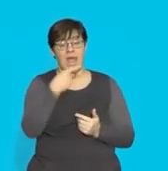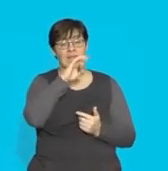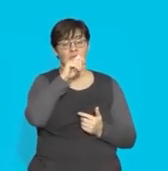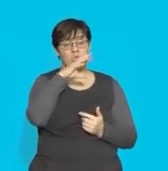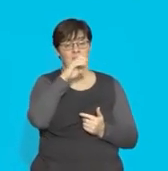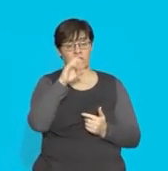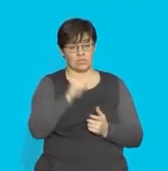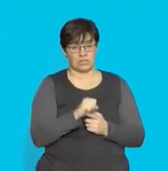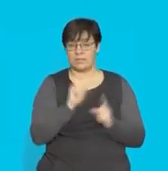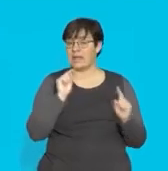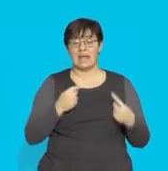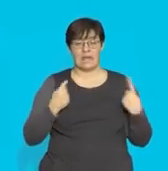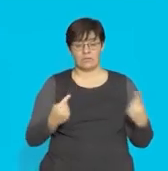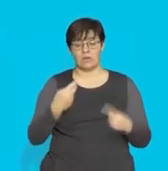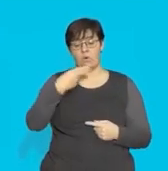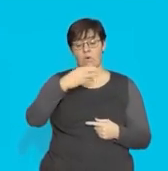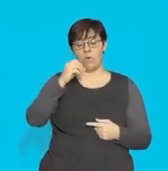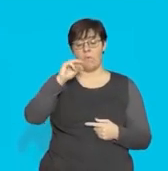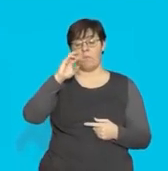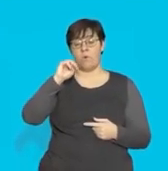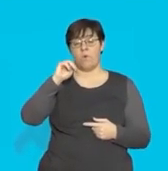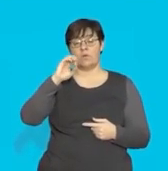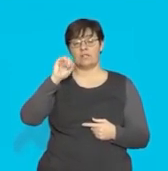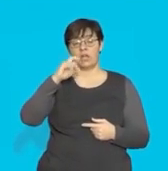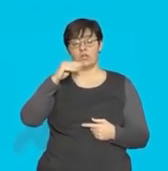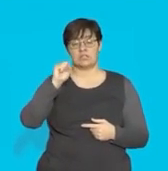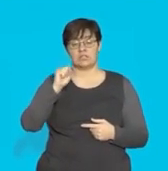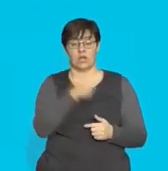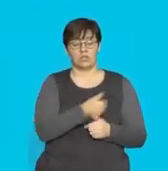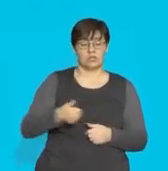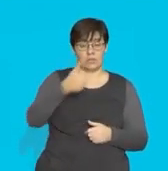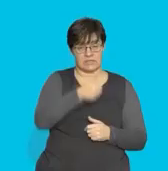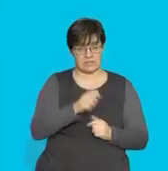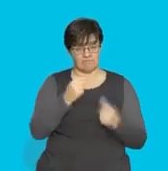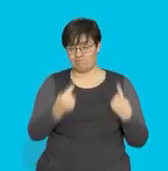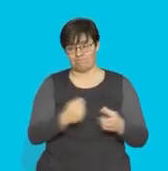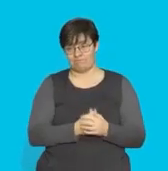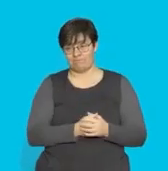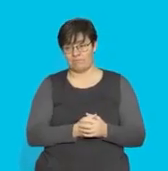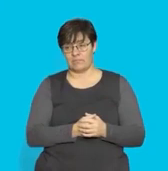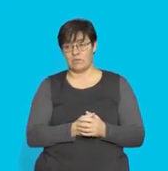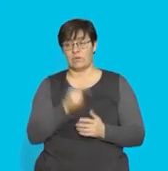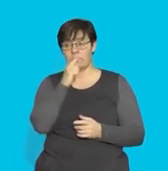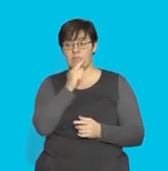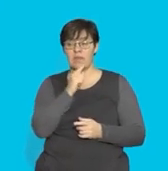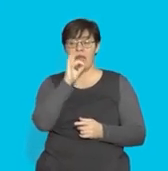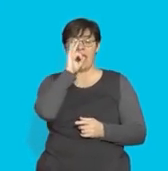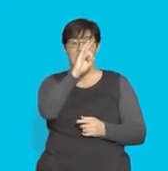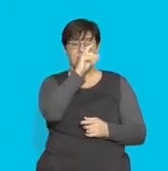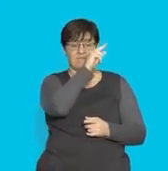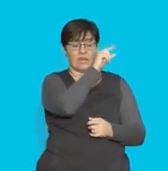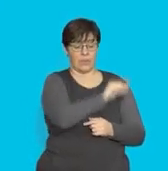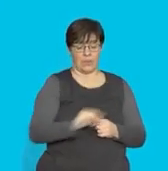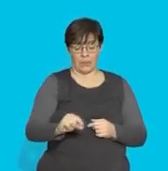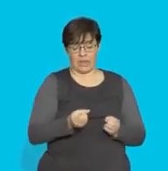could be heterozygous, but they cannot be homozygous dominant. So you will not get an individual that has that producing